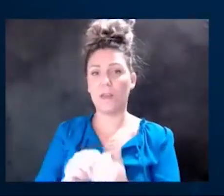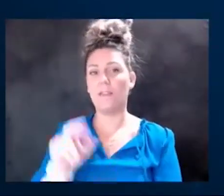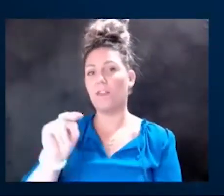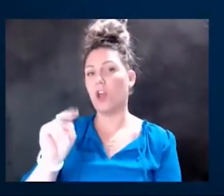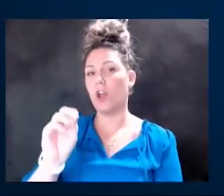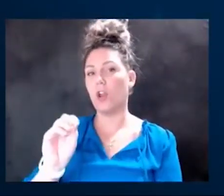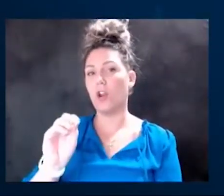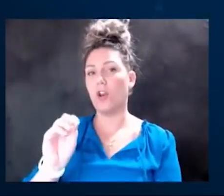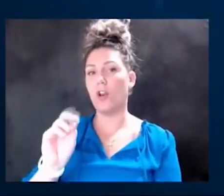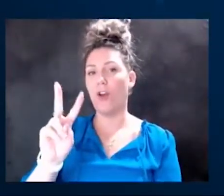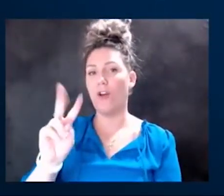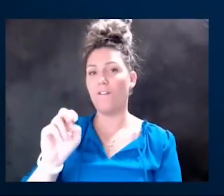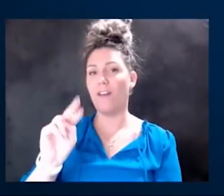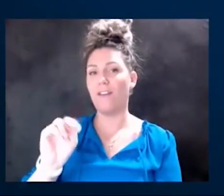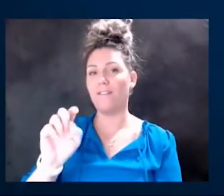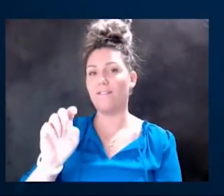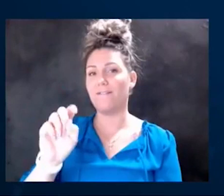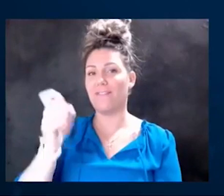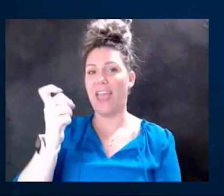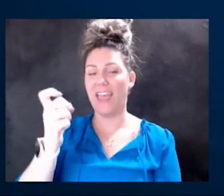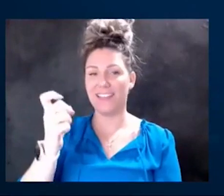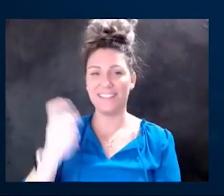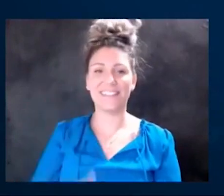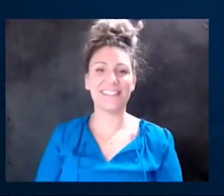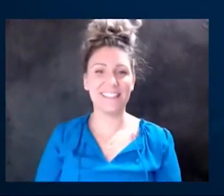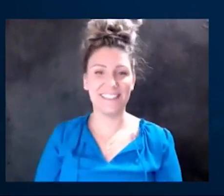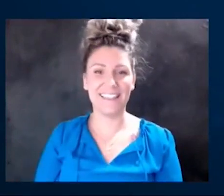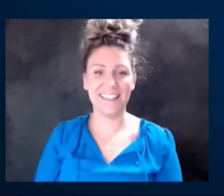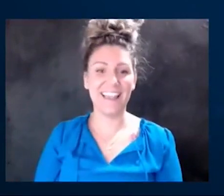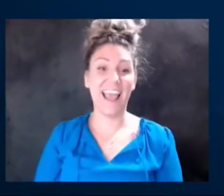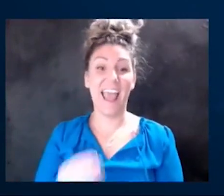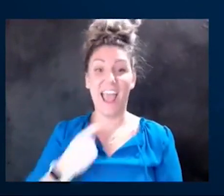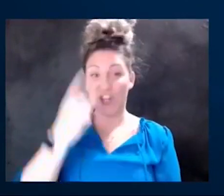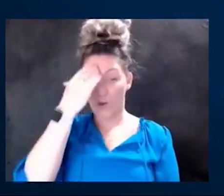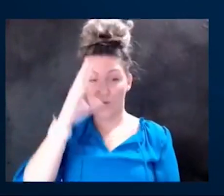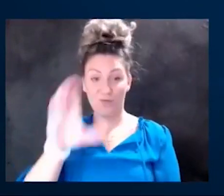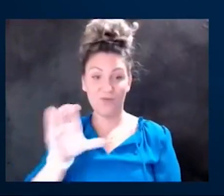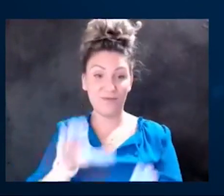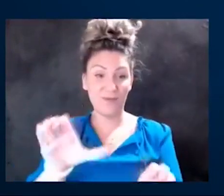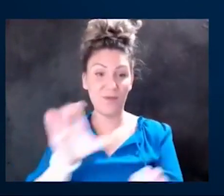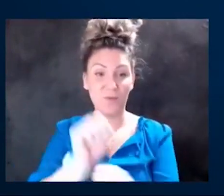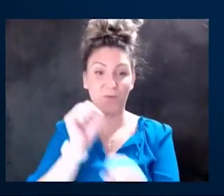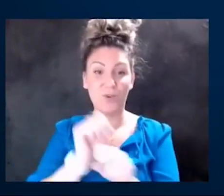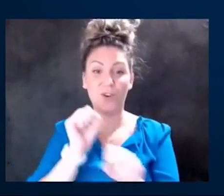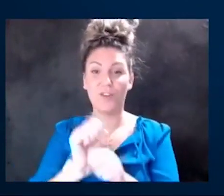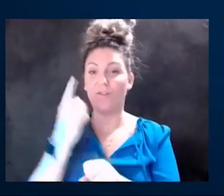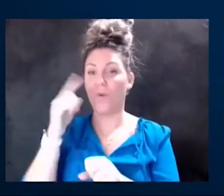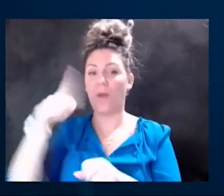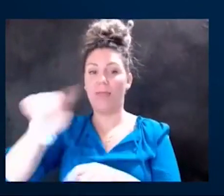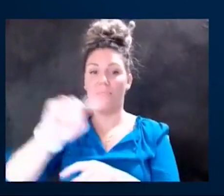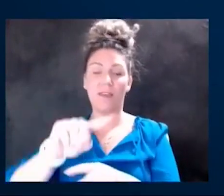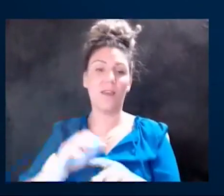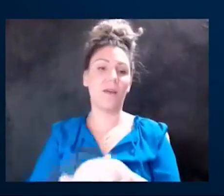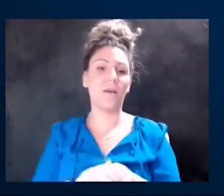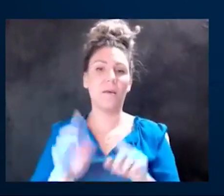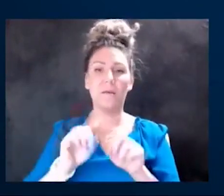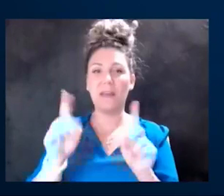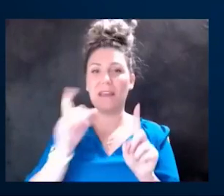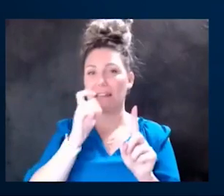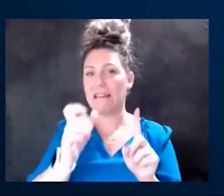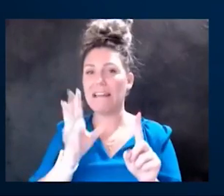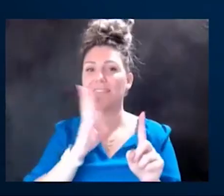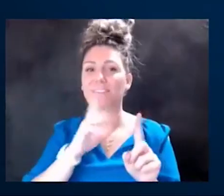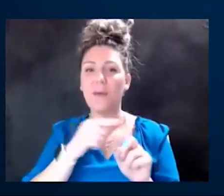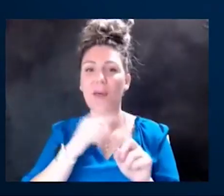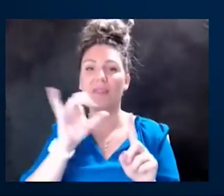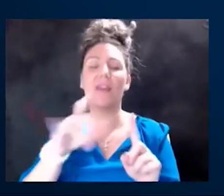of cool. Yes. And I wanted to talk about Novavax before you got on, because I know you've done some work for Novavax. I know, so I didn't want people to think we're going to talk about it because you were on. We're talking about